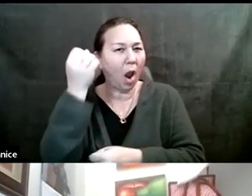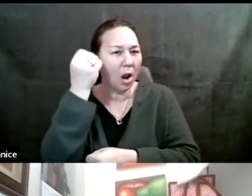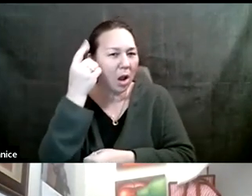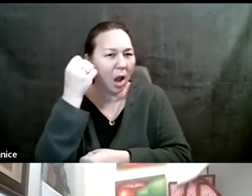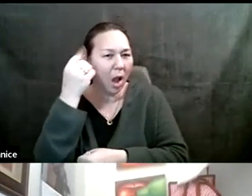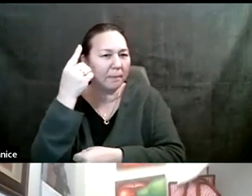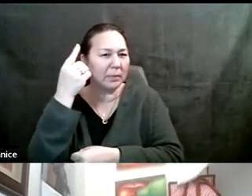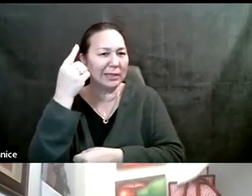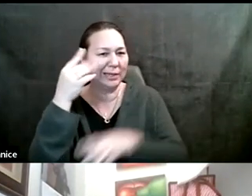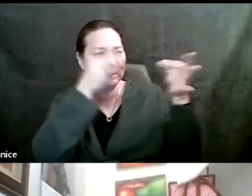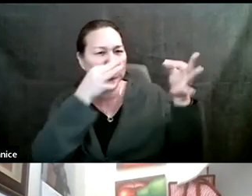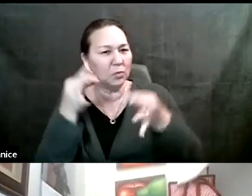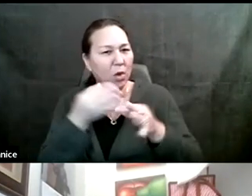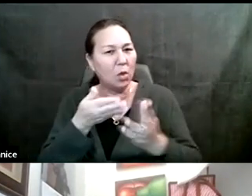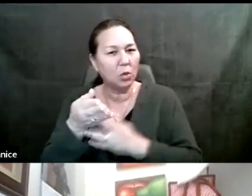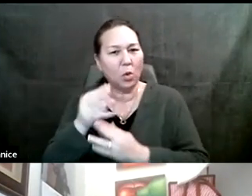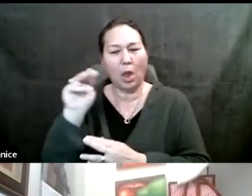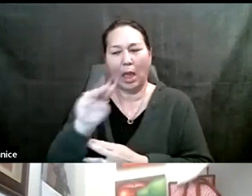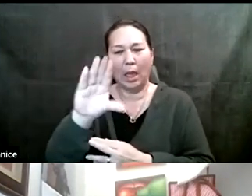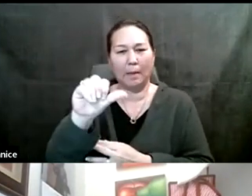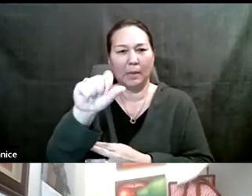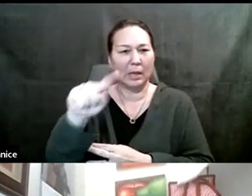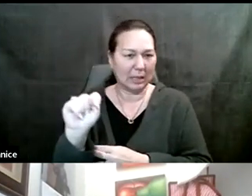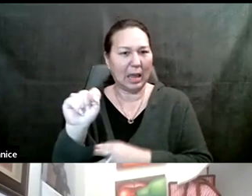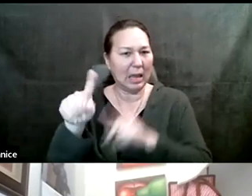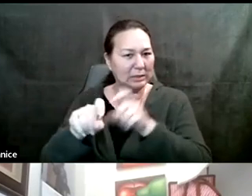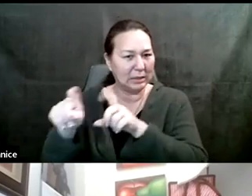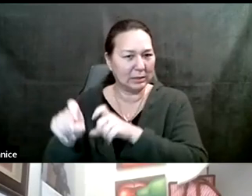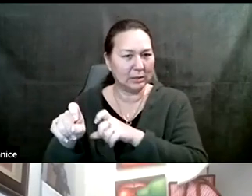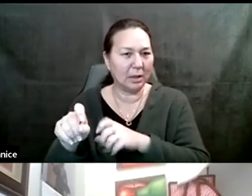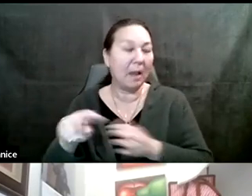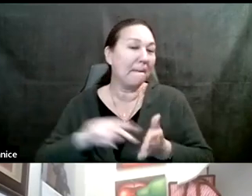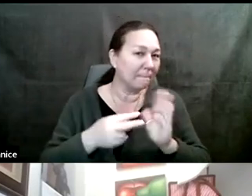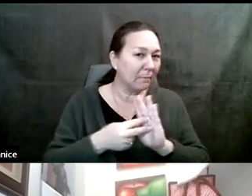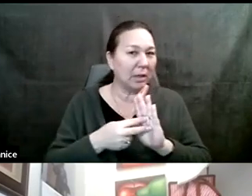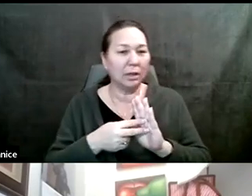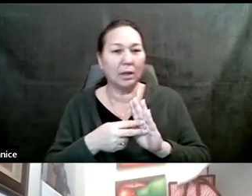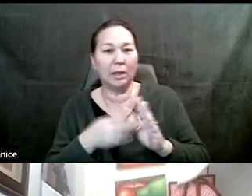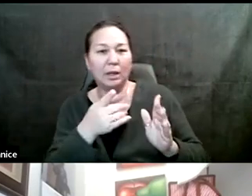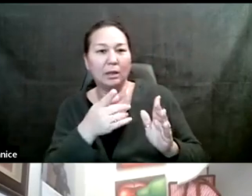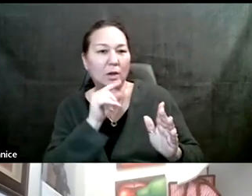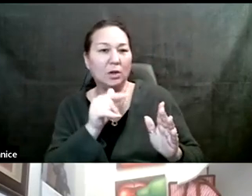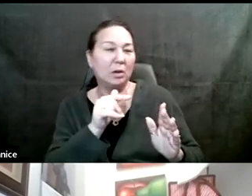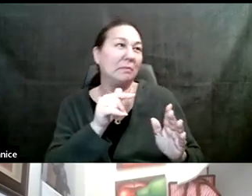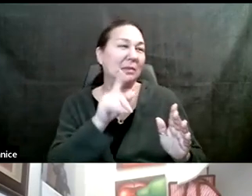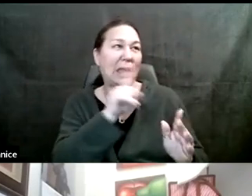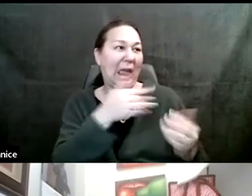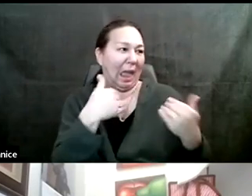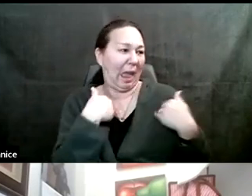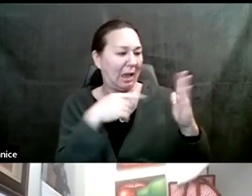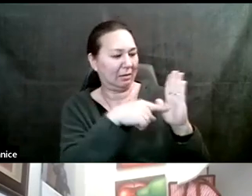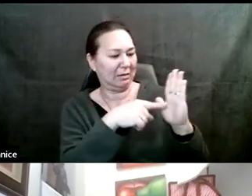in other words having a needs improvement with a plan or a proficient um to on the